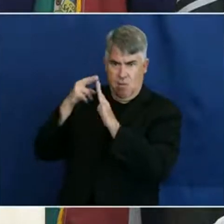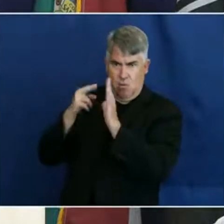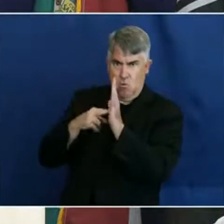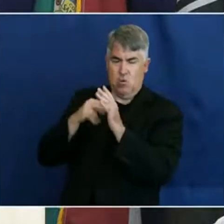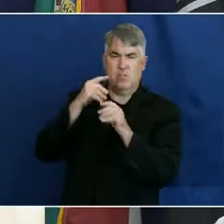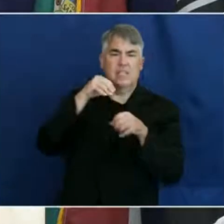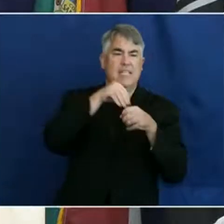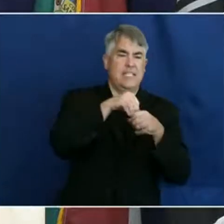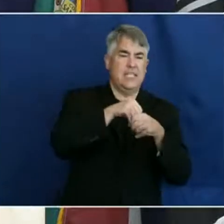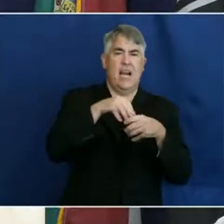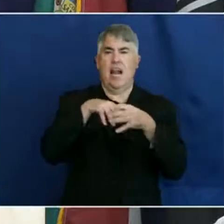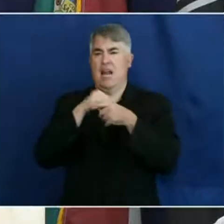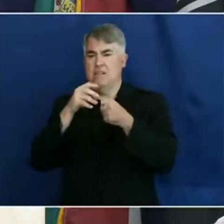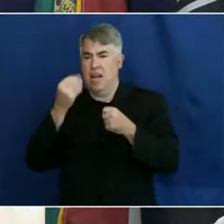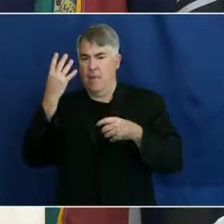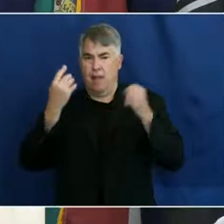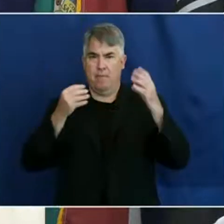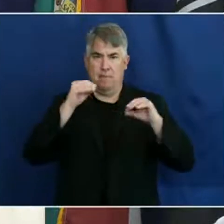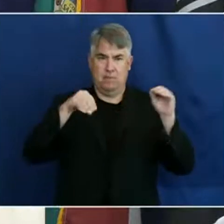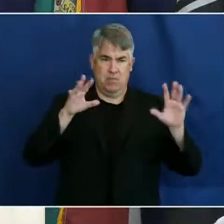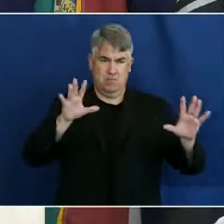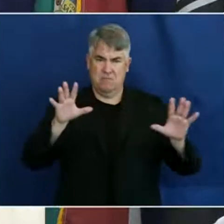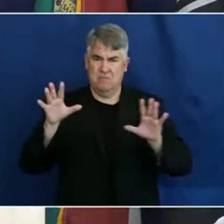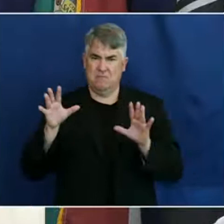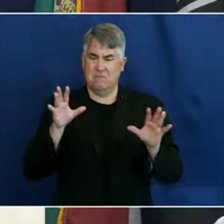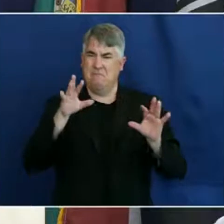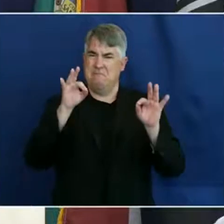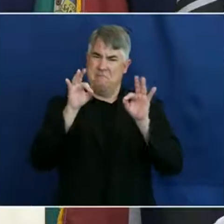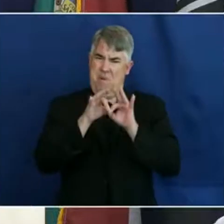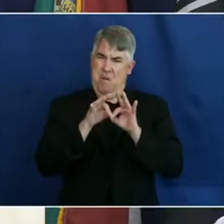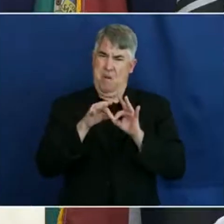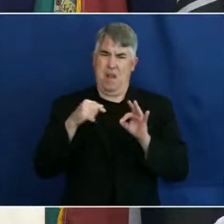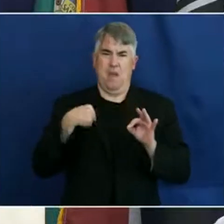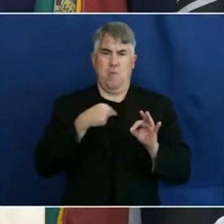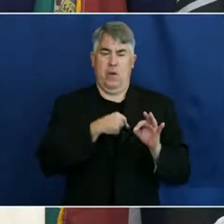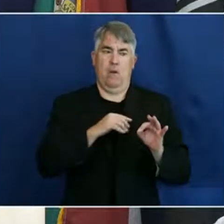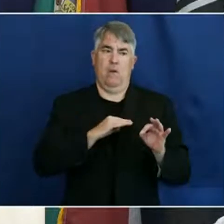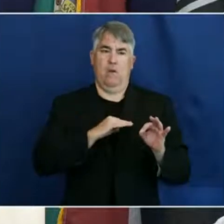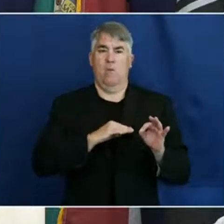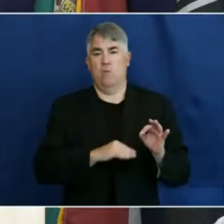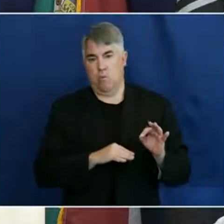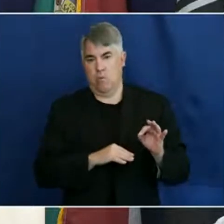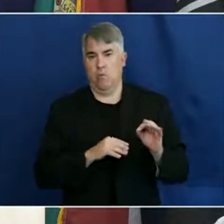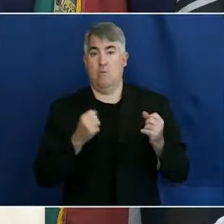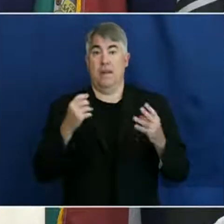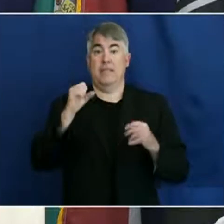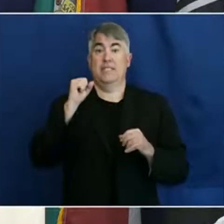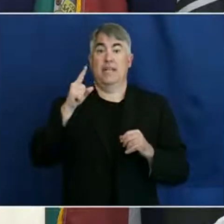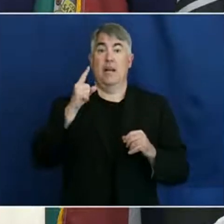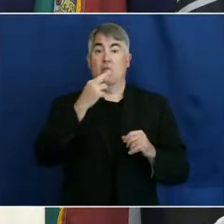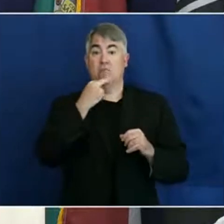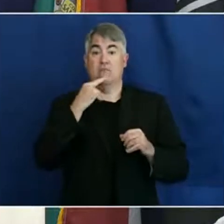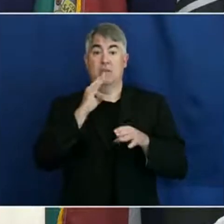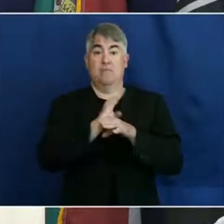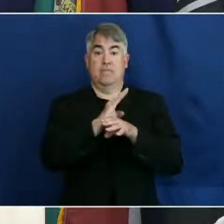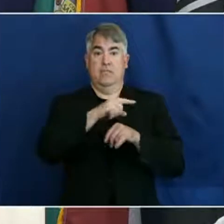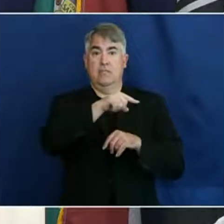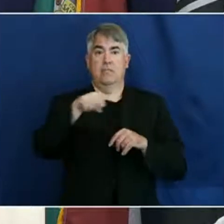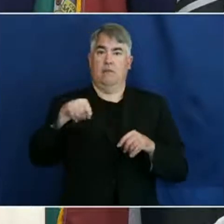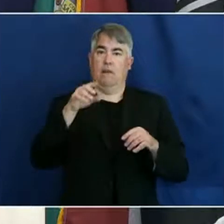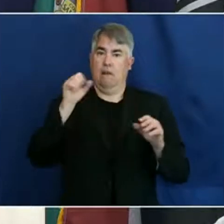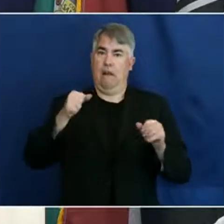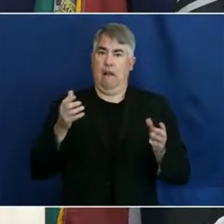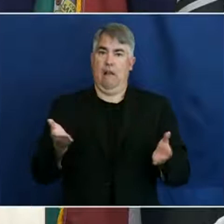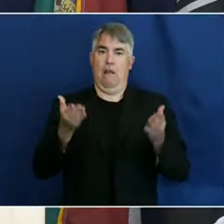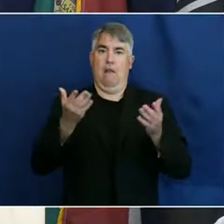can do. But again, I know that will be some relief for San Diego food service and restaurant businesses in San